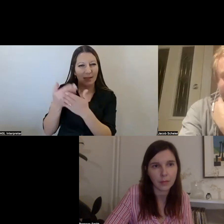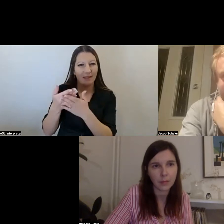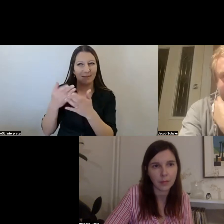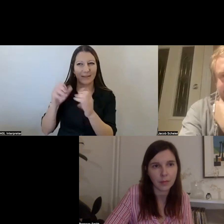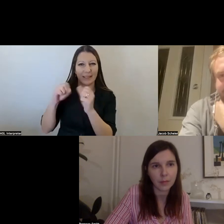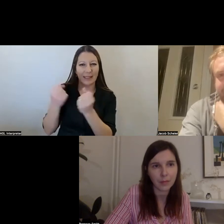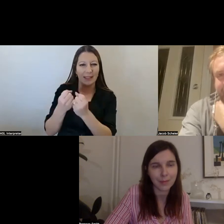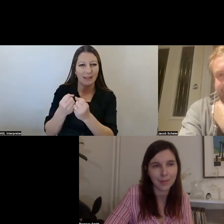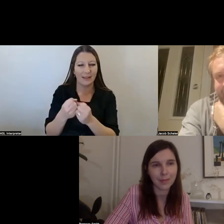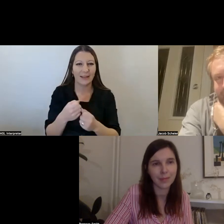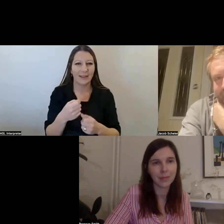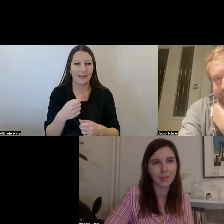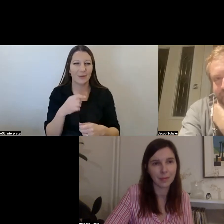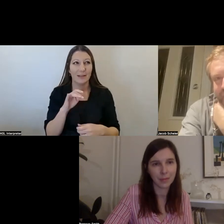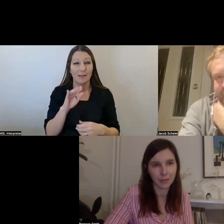very useful